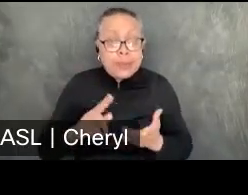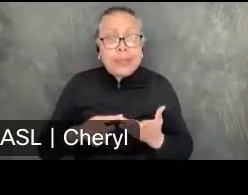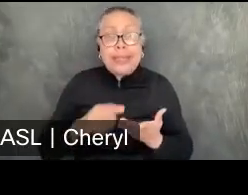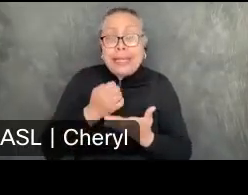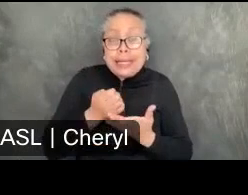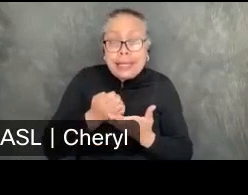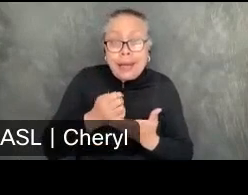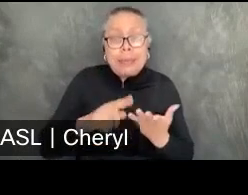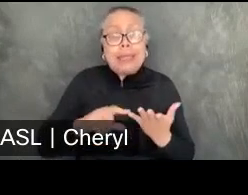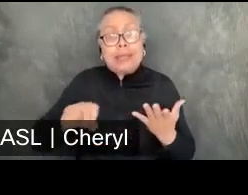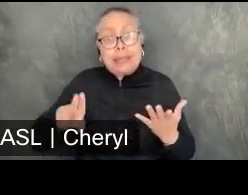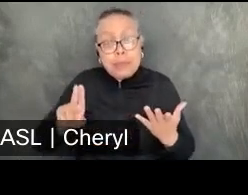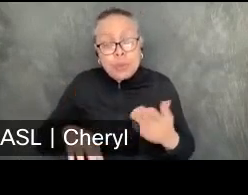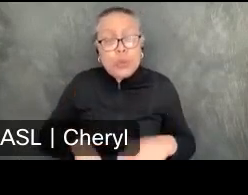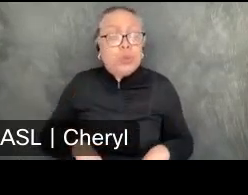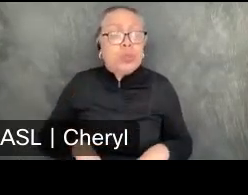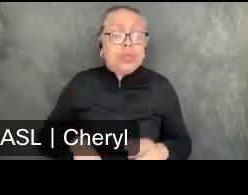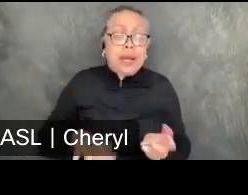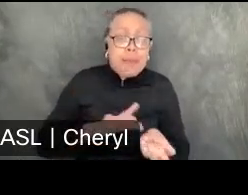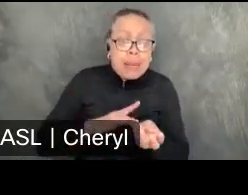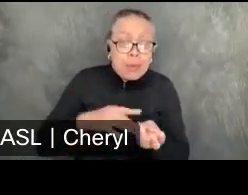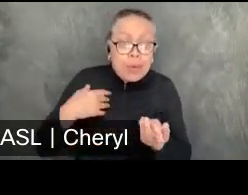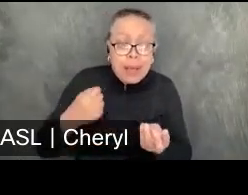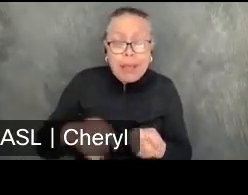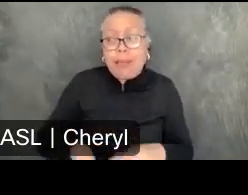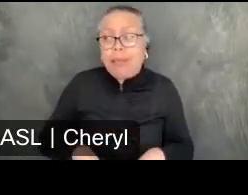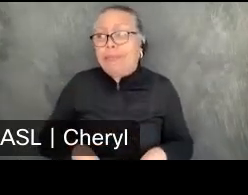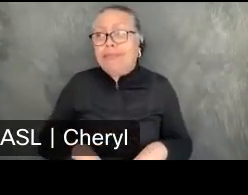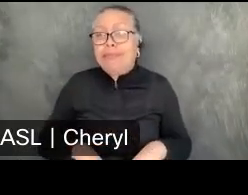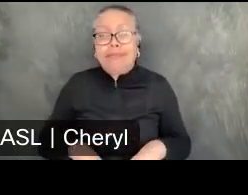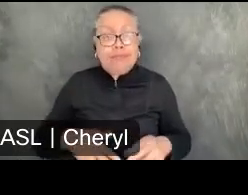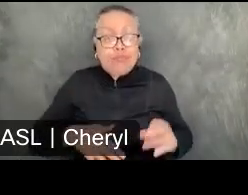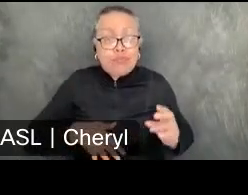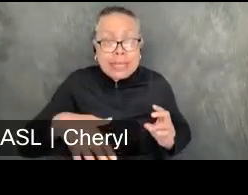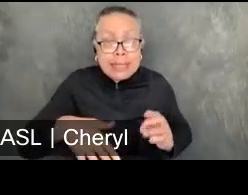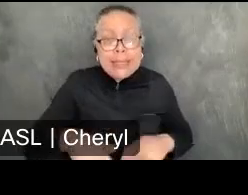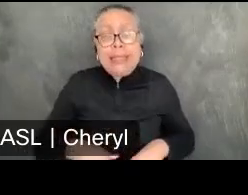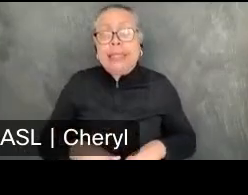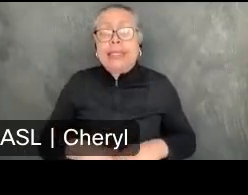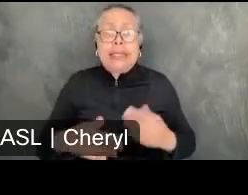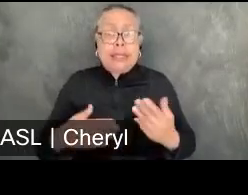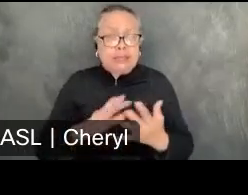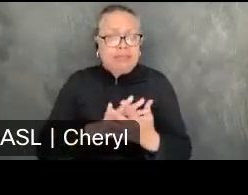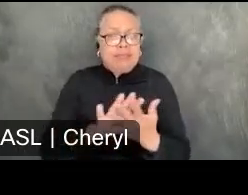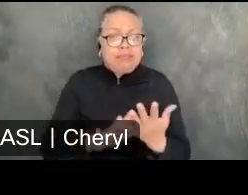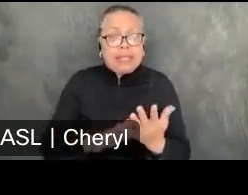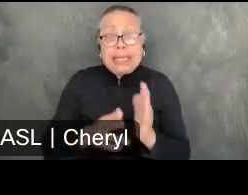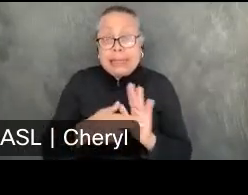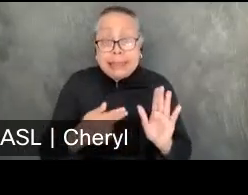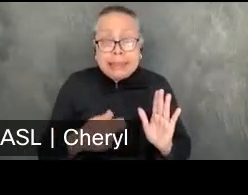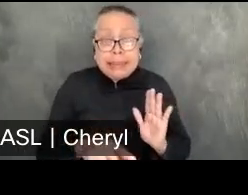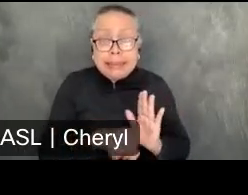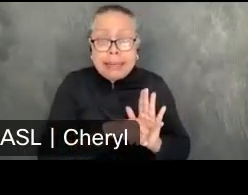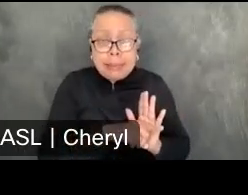to substance use, medical health, including pregnancy, and stigma and